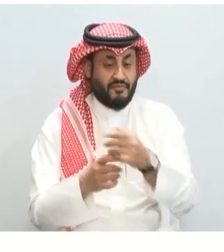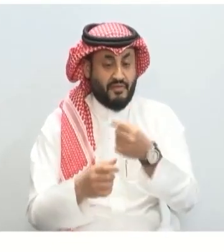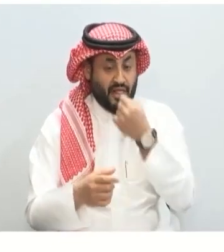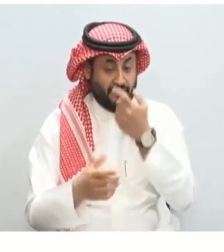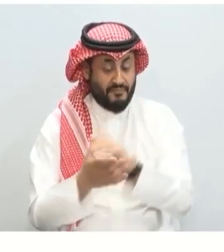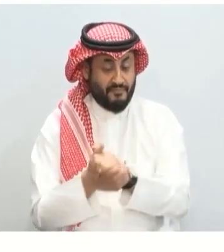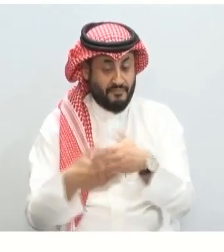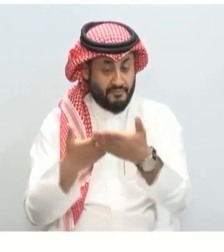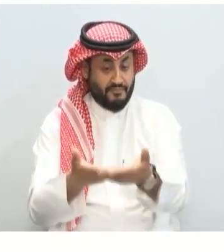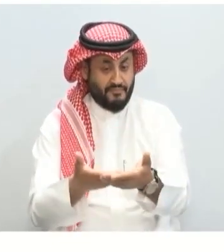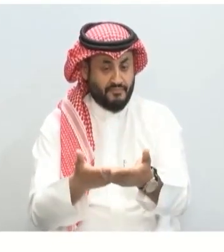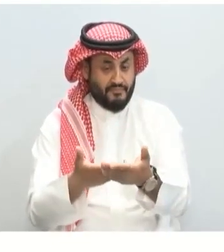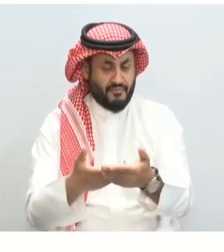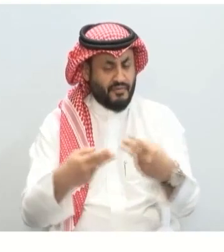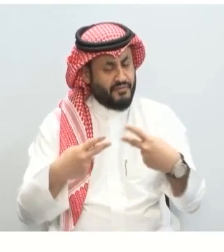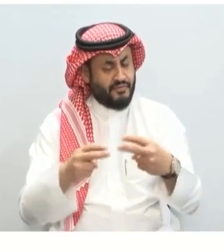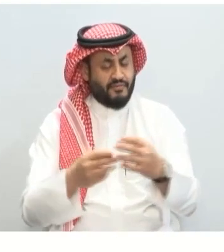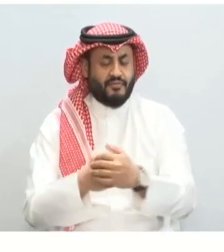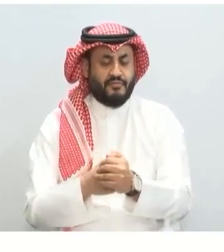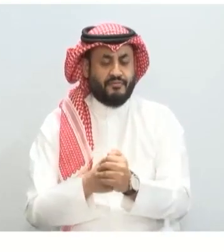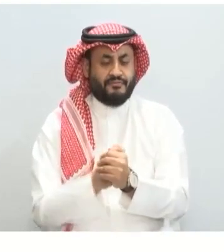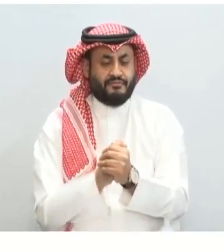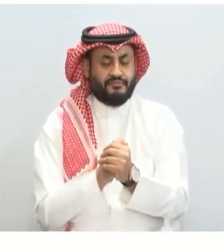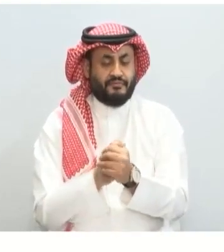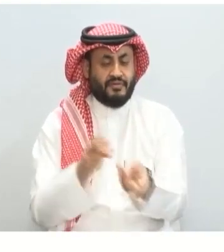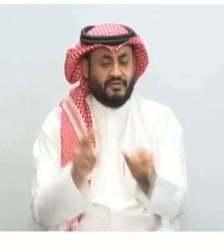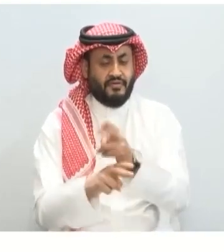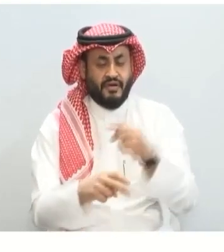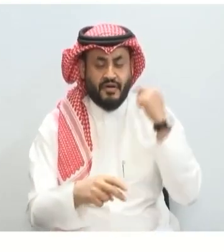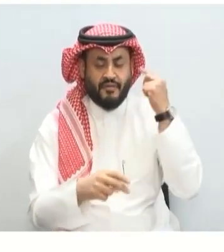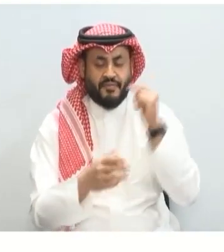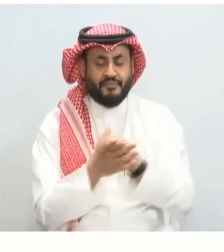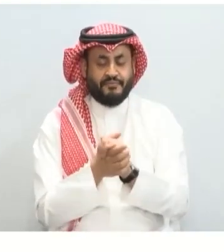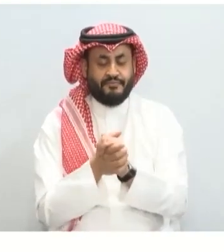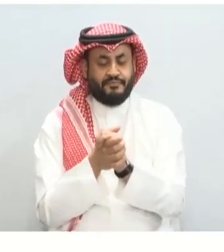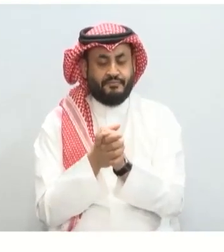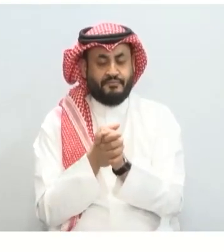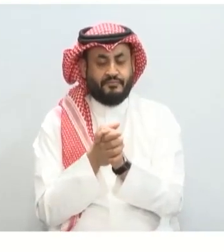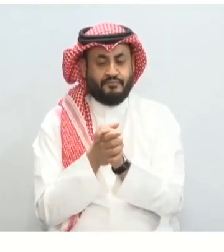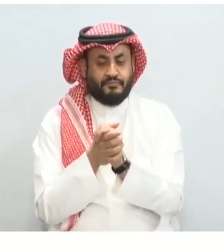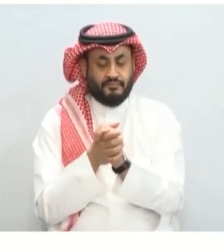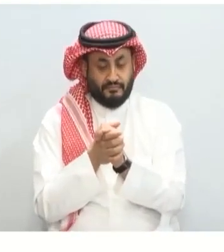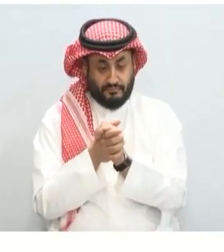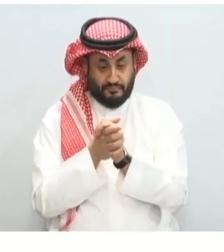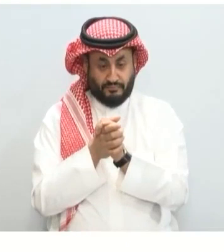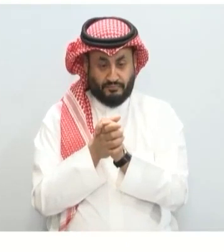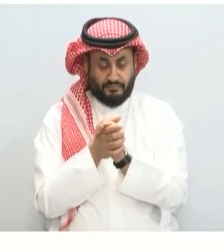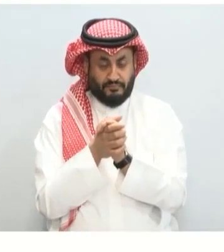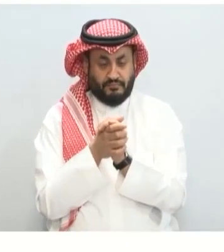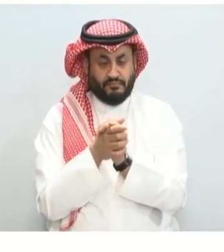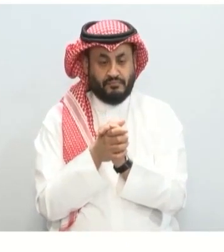when Fadwa offered her sweets, cake, and creme brulee, she said, come to think of it, I changed my